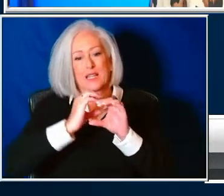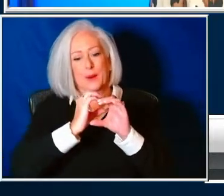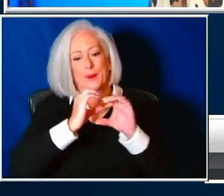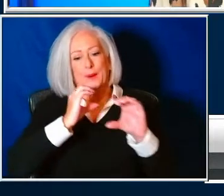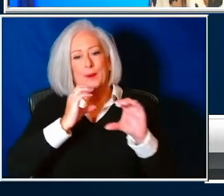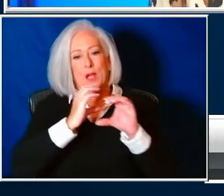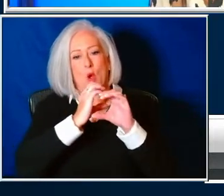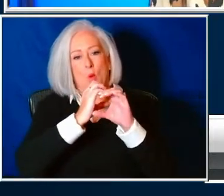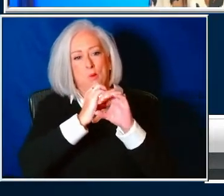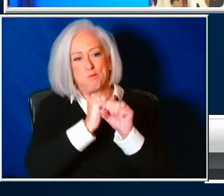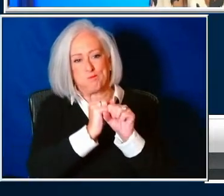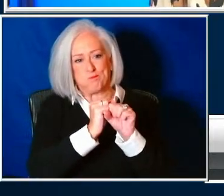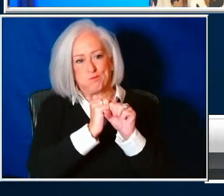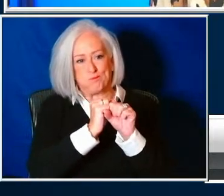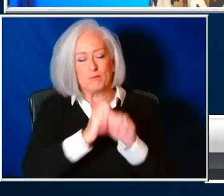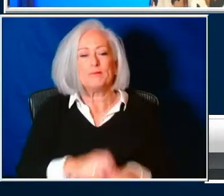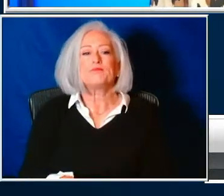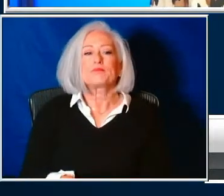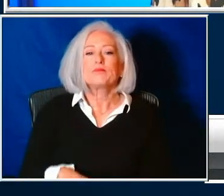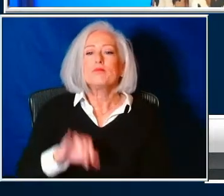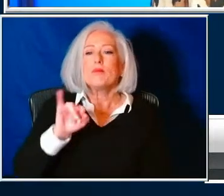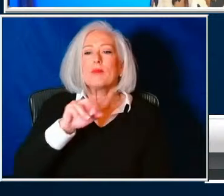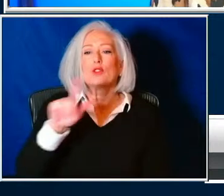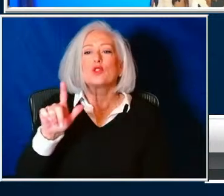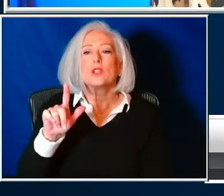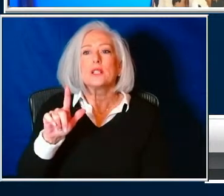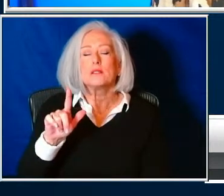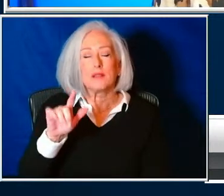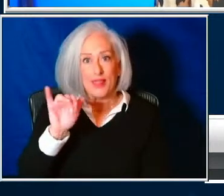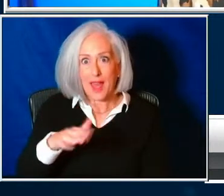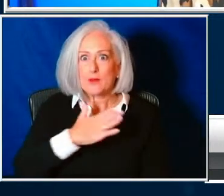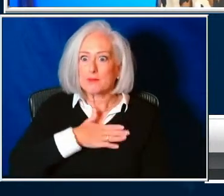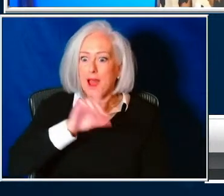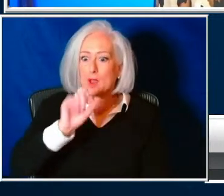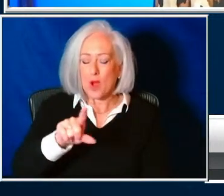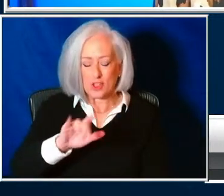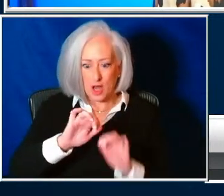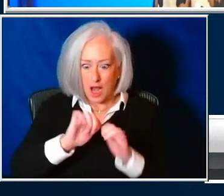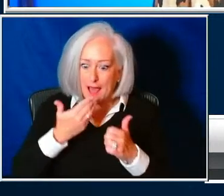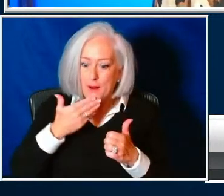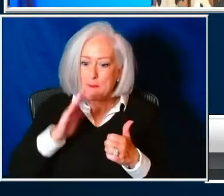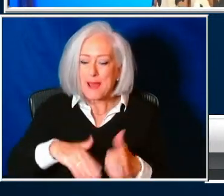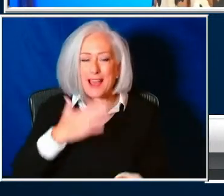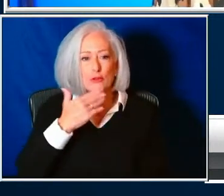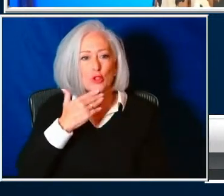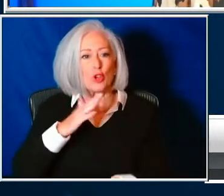had the question I had, is how bad is sugar on the heart? I know it's a biggie for me too.